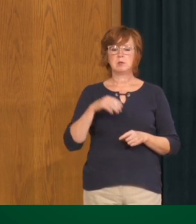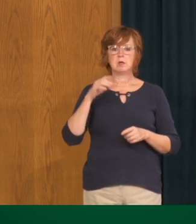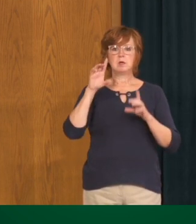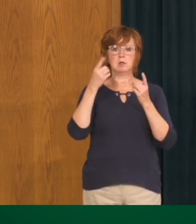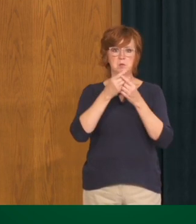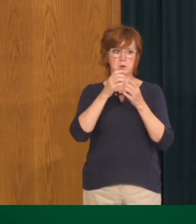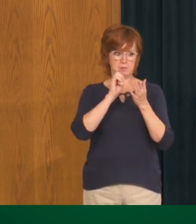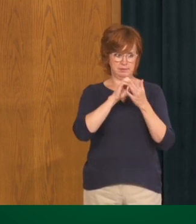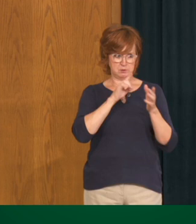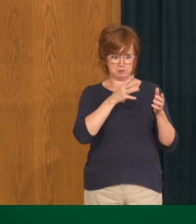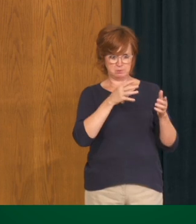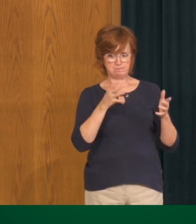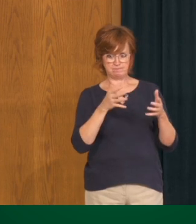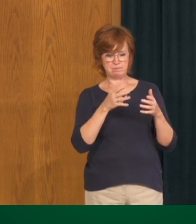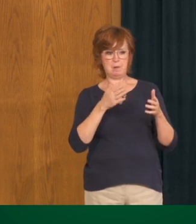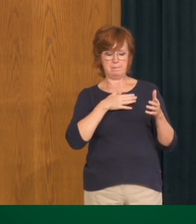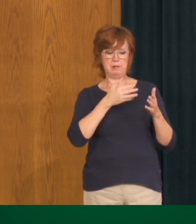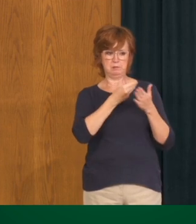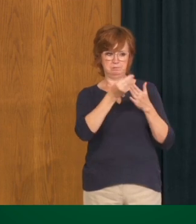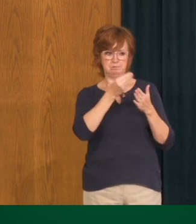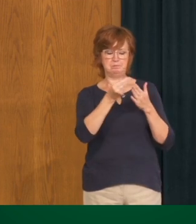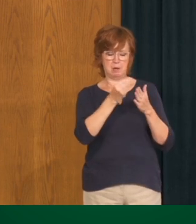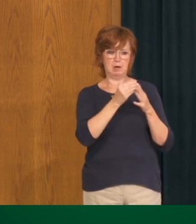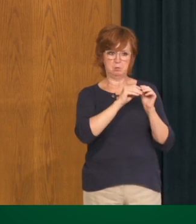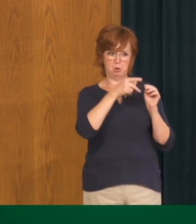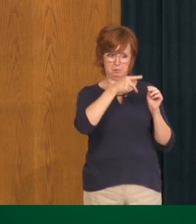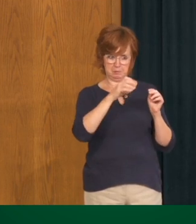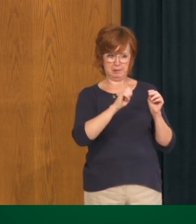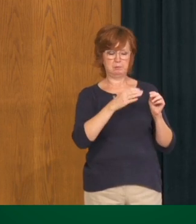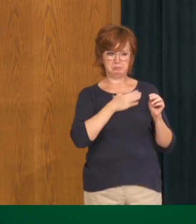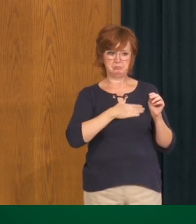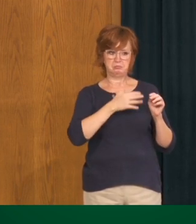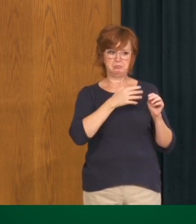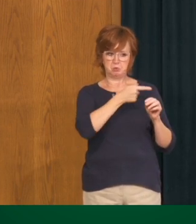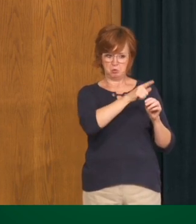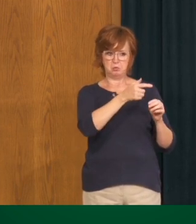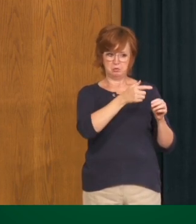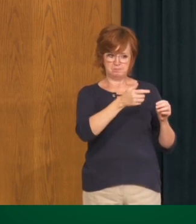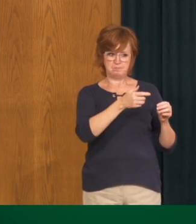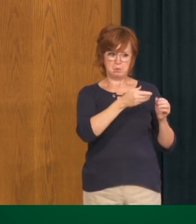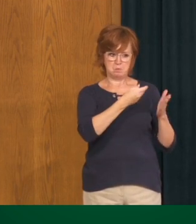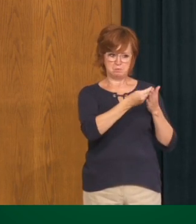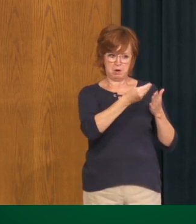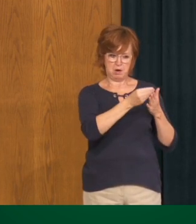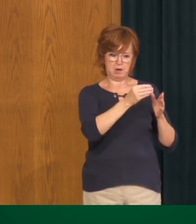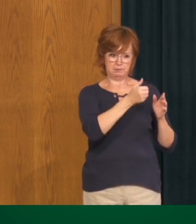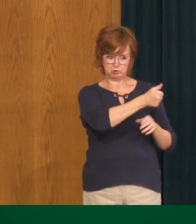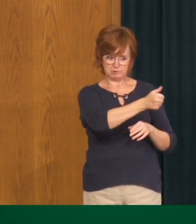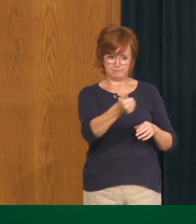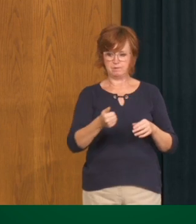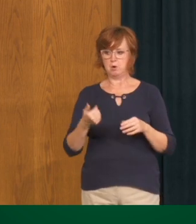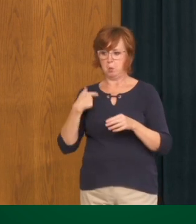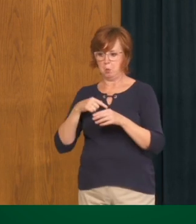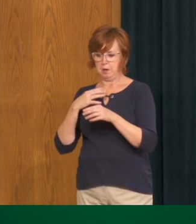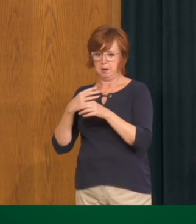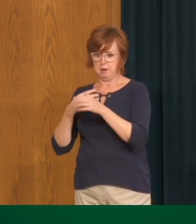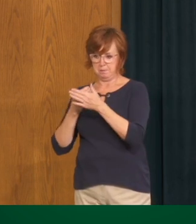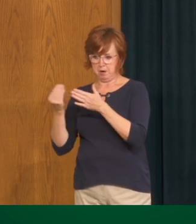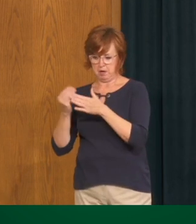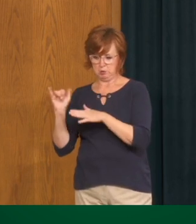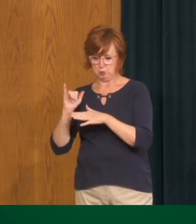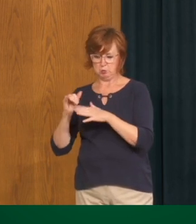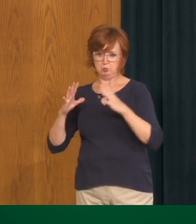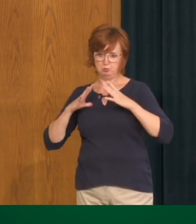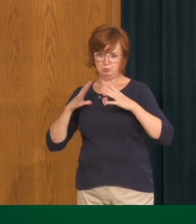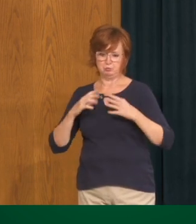Education to continue to source those. So, but as I say, we wanted to make sure that we had an initial supply on hand to make sure that we can meet the requirements of